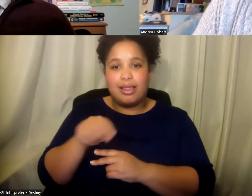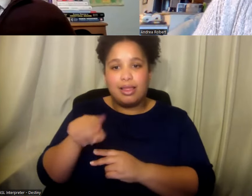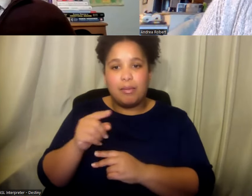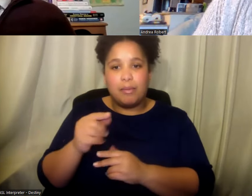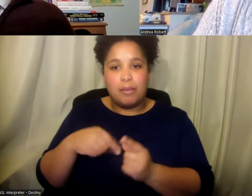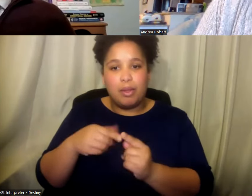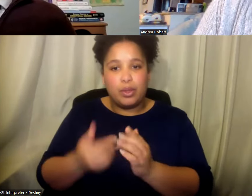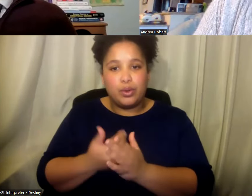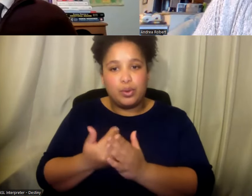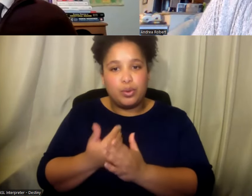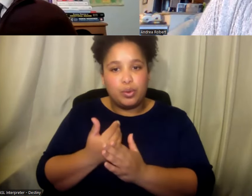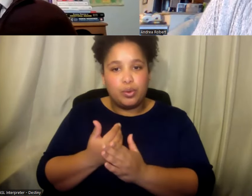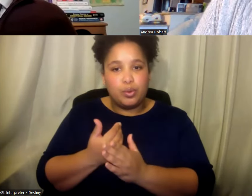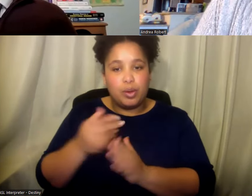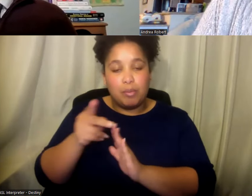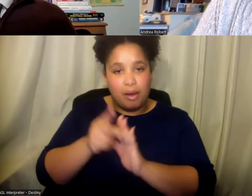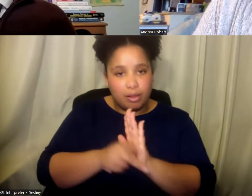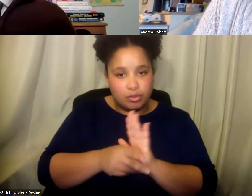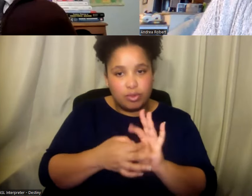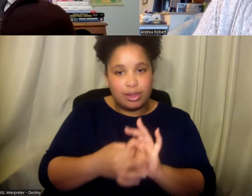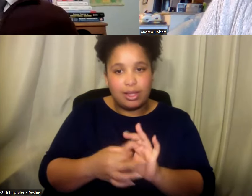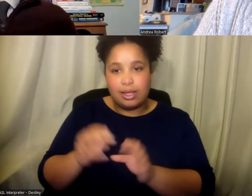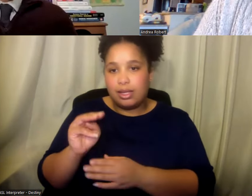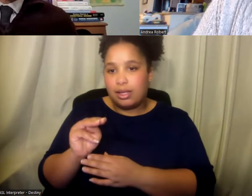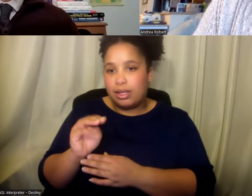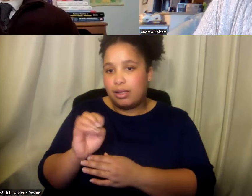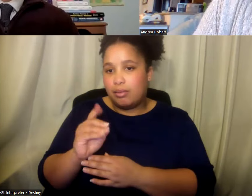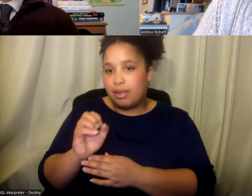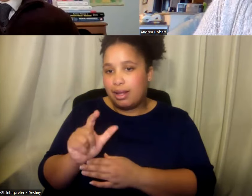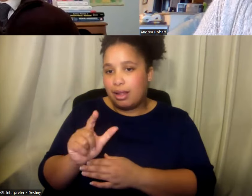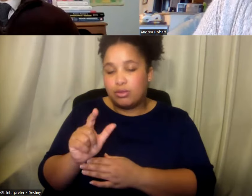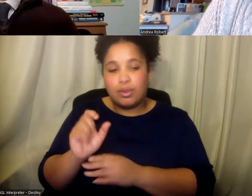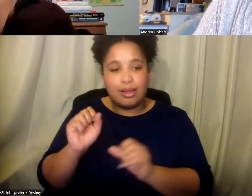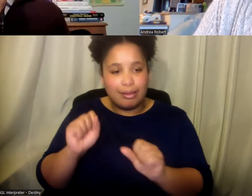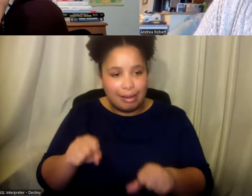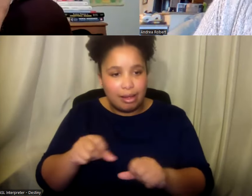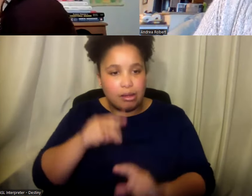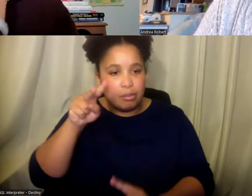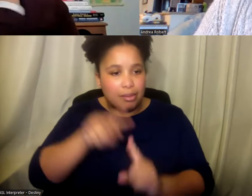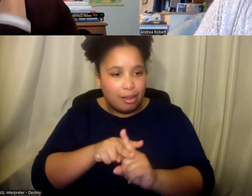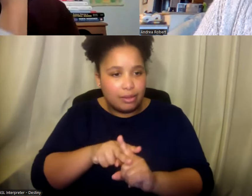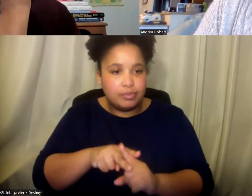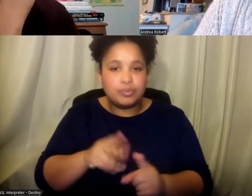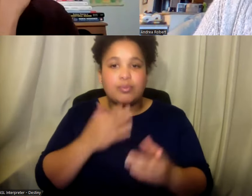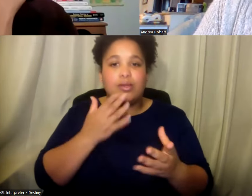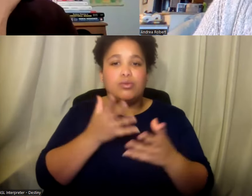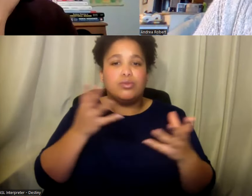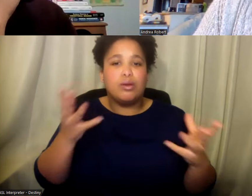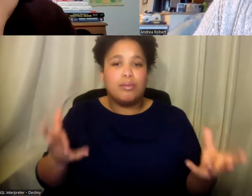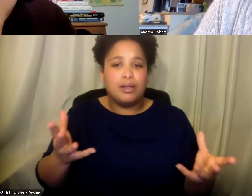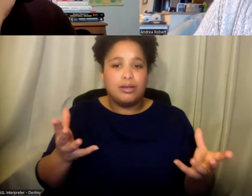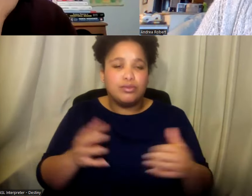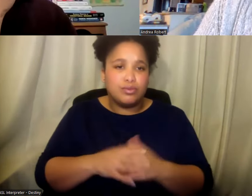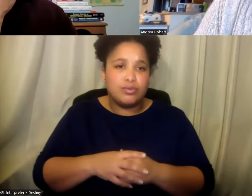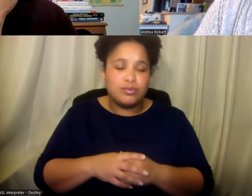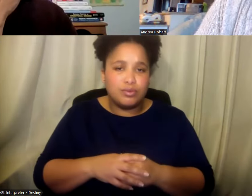newer policies in regards to Medicaid so that they can apply. So again, thank you guys so much.